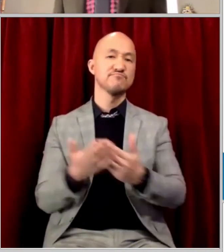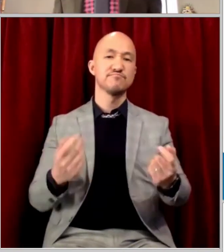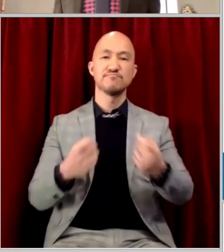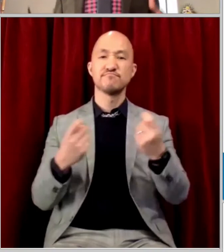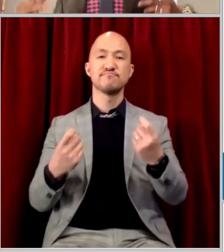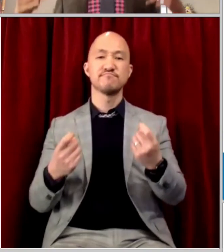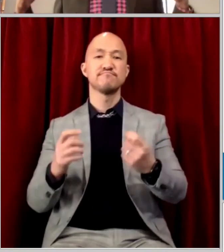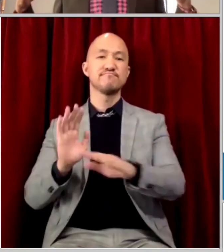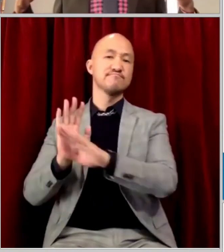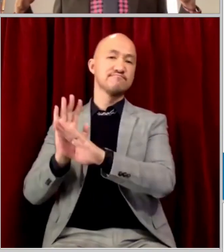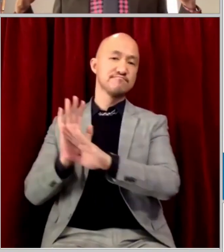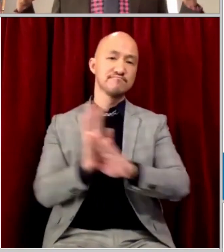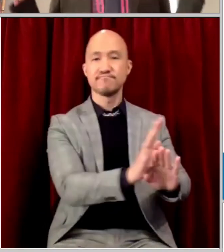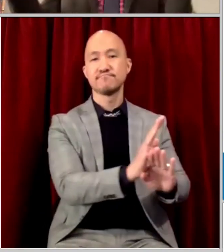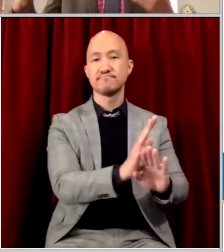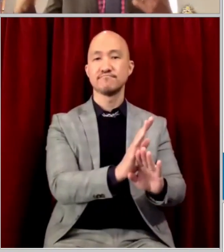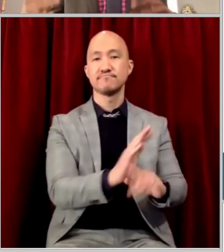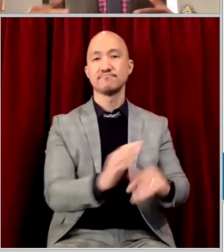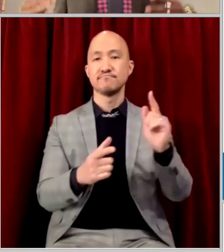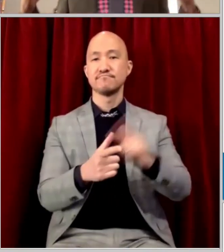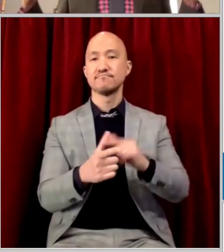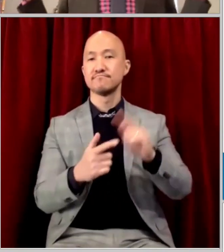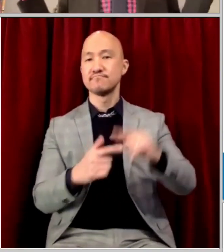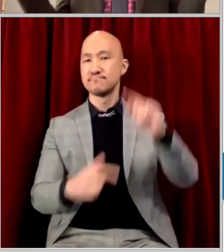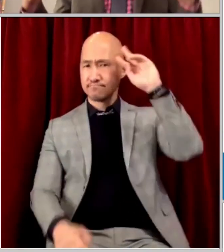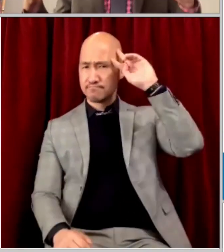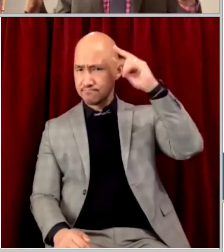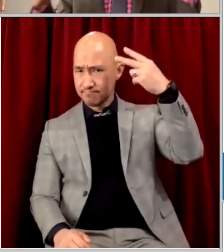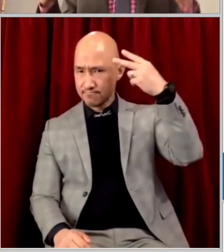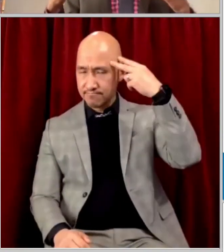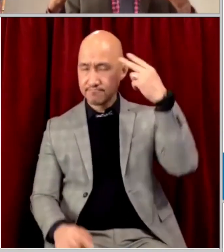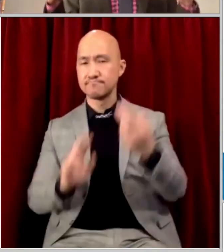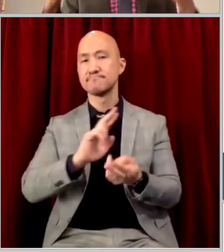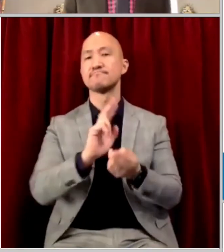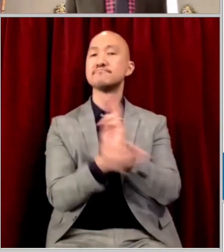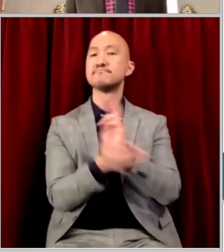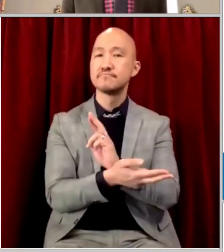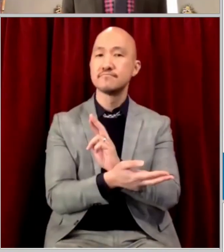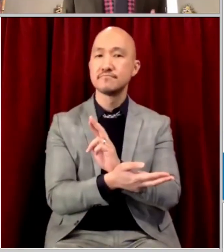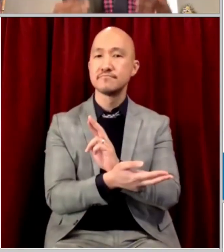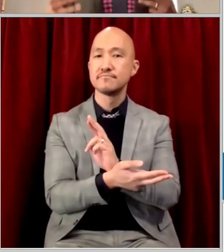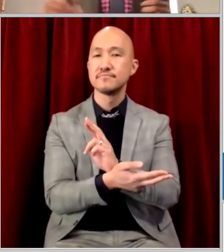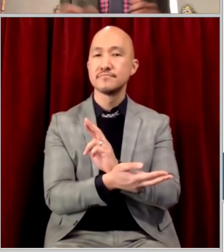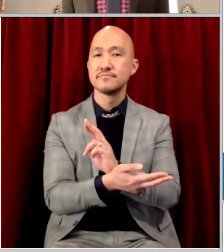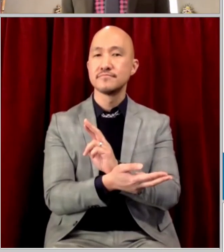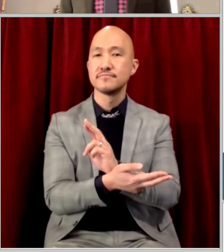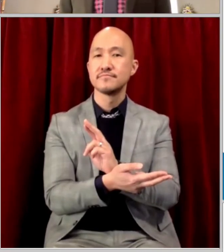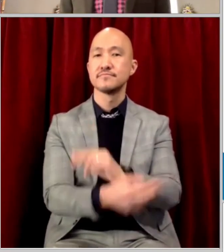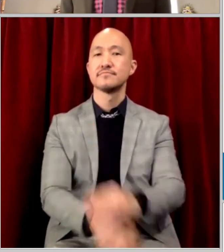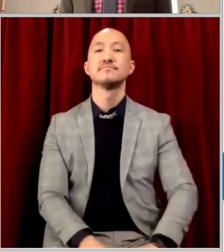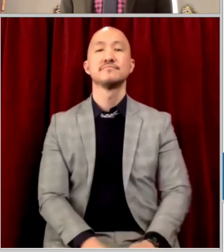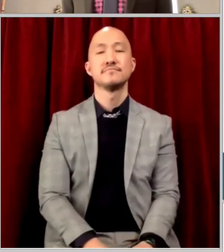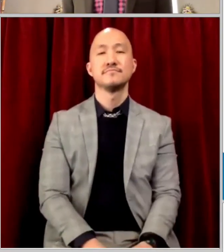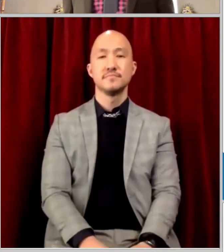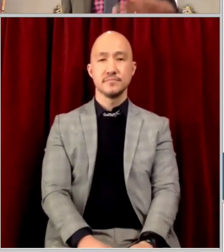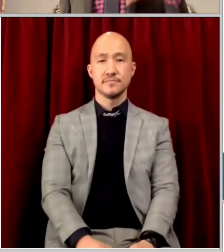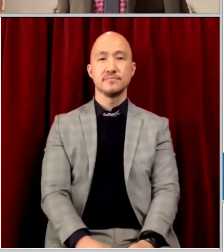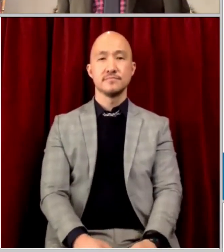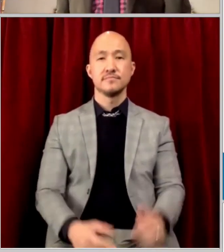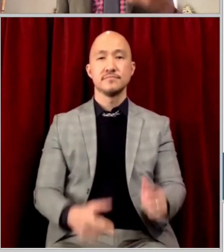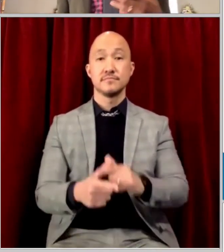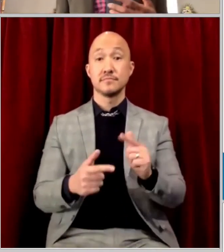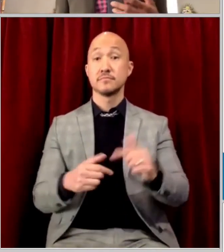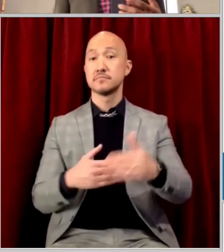confess those things, and then we need to act on it. We need to actually change the way we think and the way we act, and then